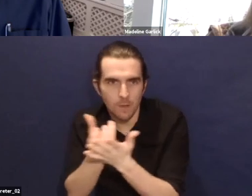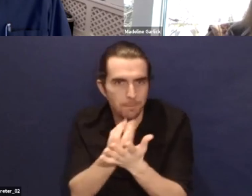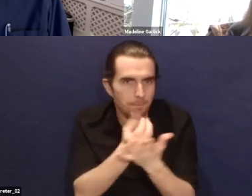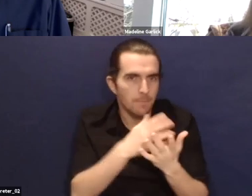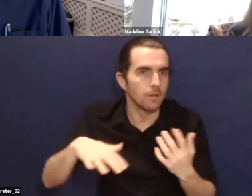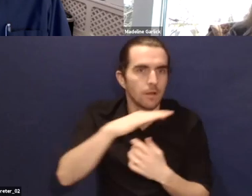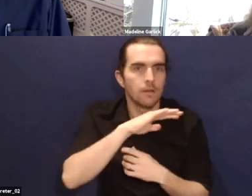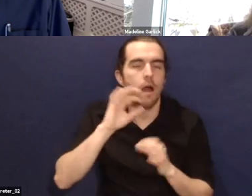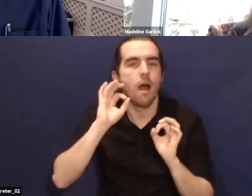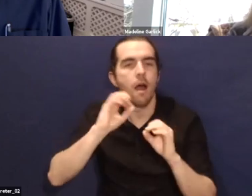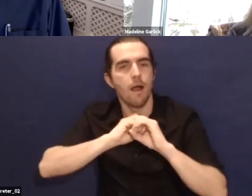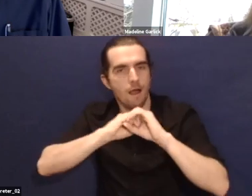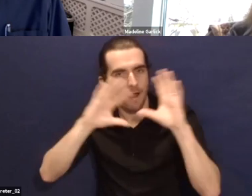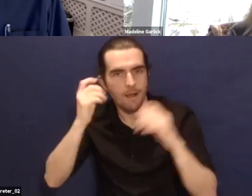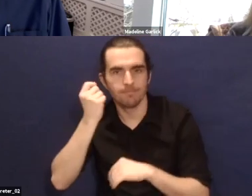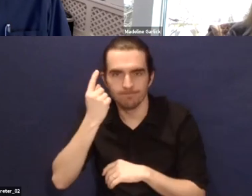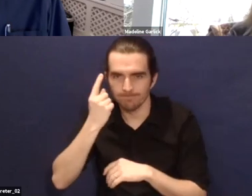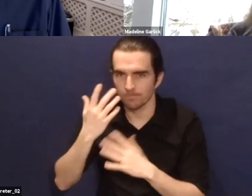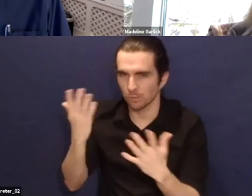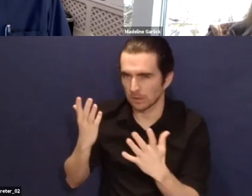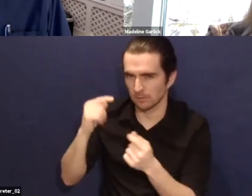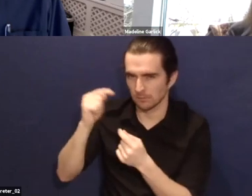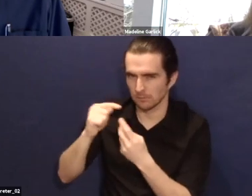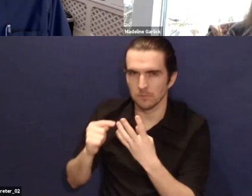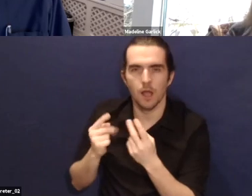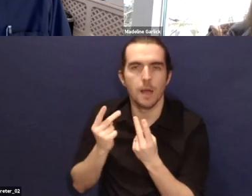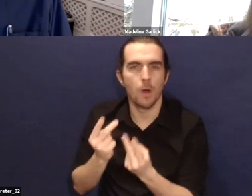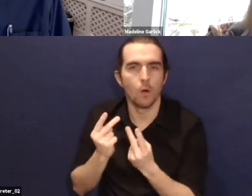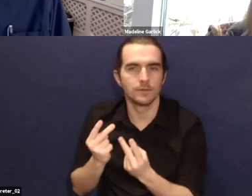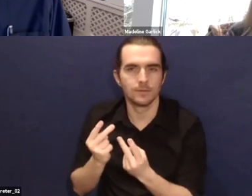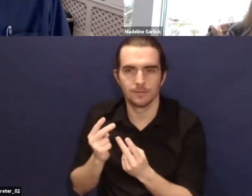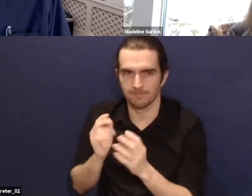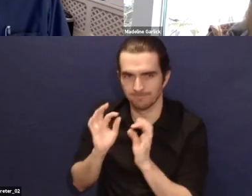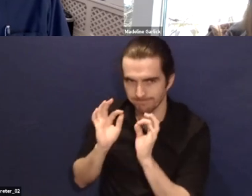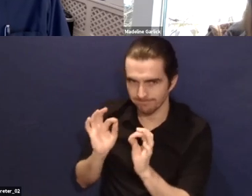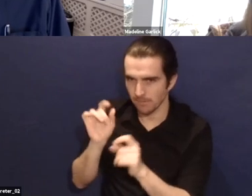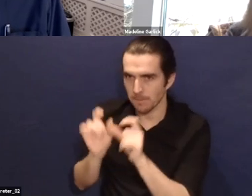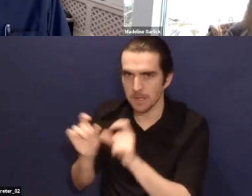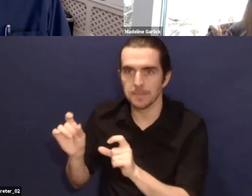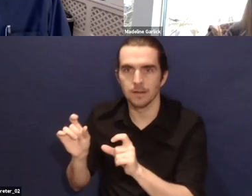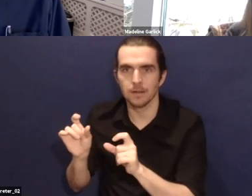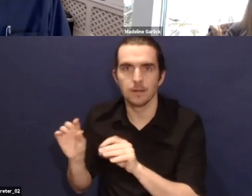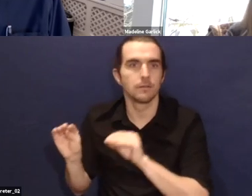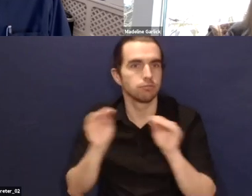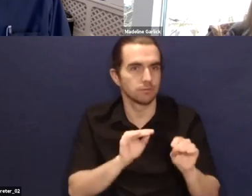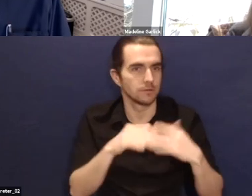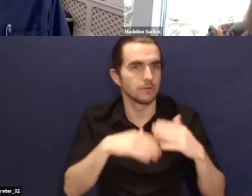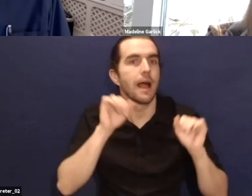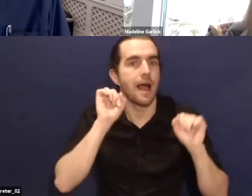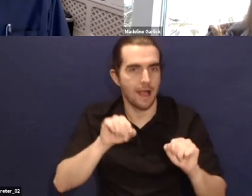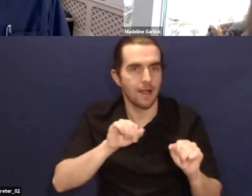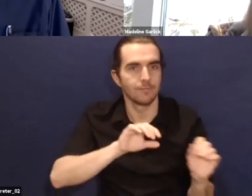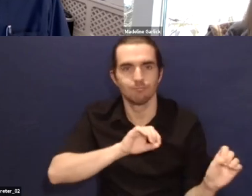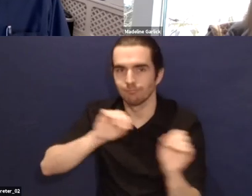to overcome the effects of conflict, to rebuild economies, to rebuild societies, to rebuild the rule of law. And